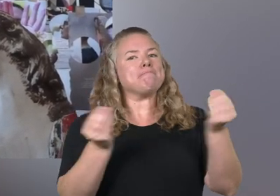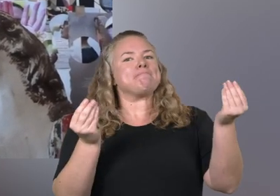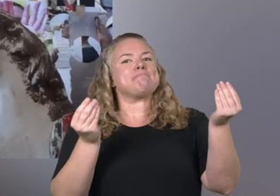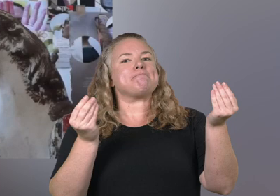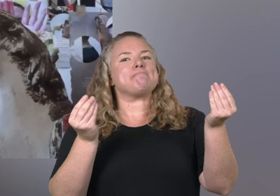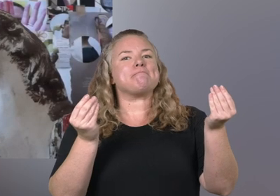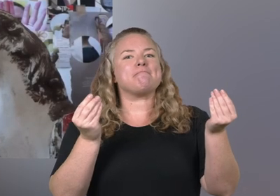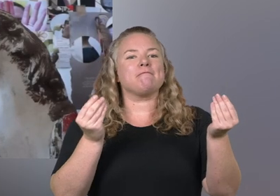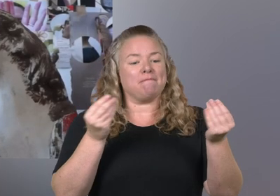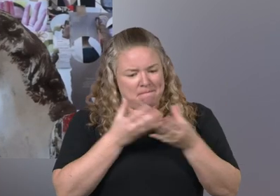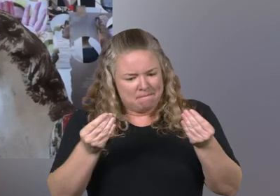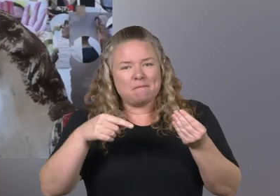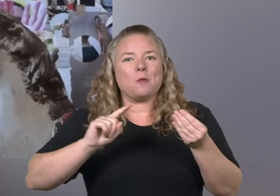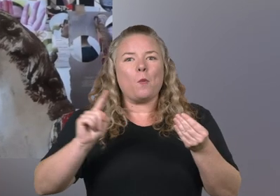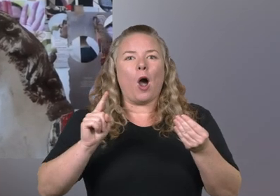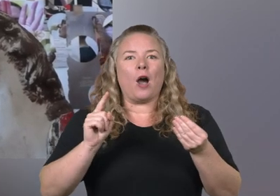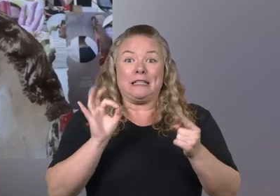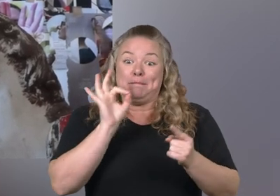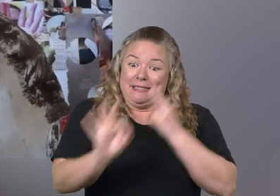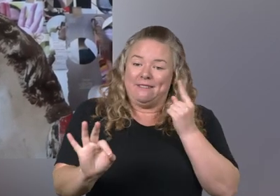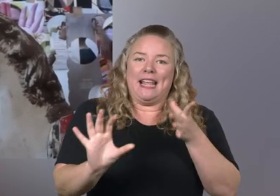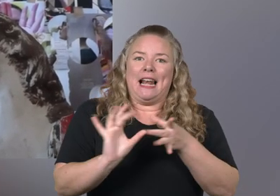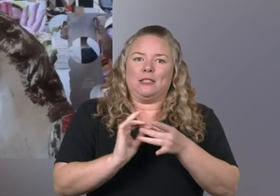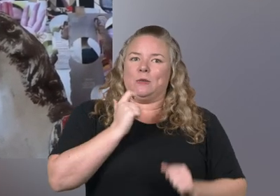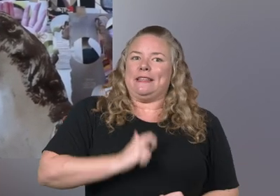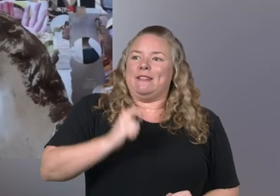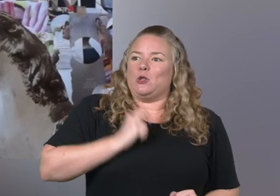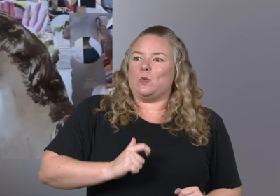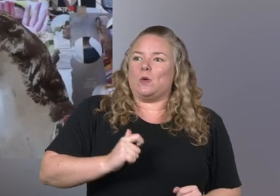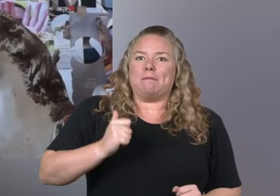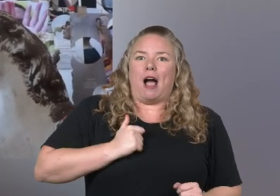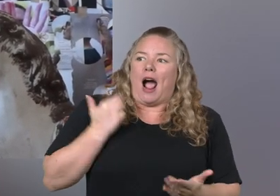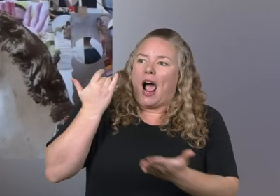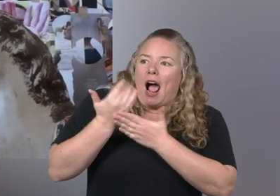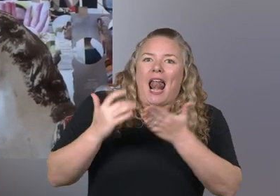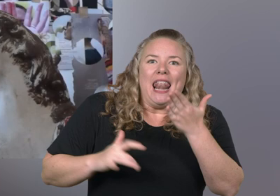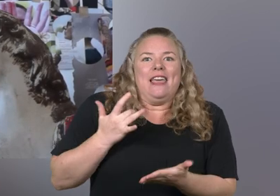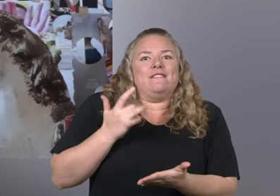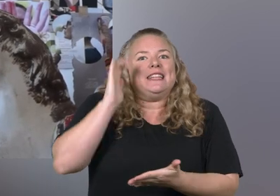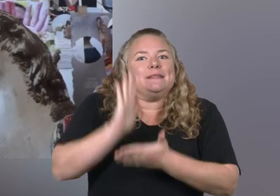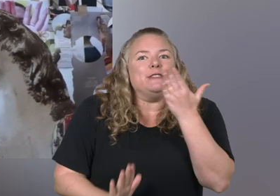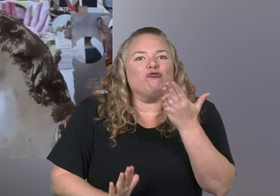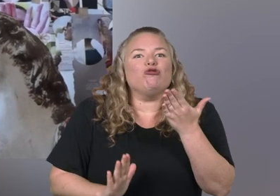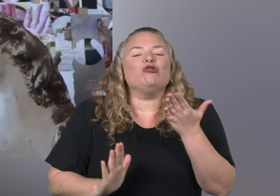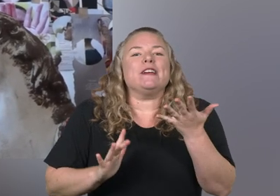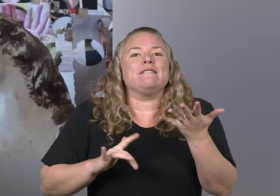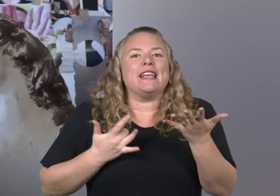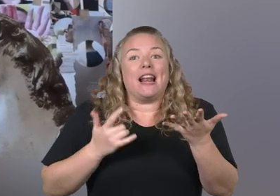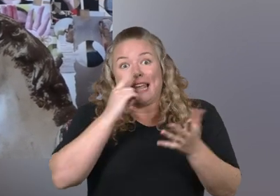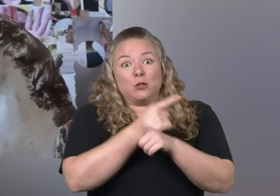something. And what you lose is the specificity of the lived experience, and you lose the ability to